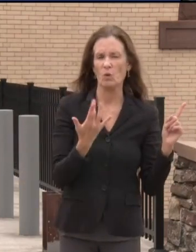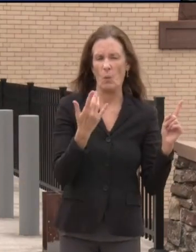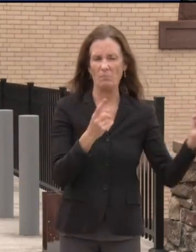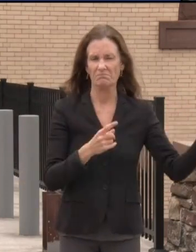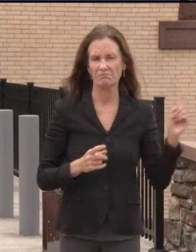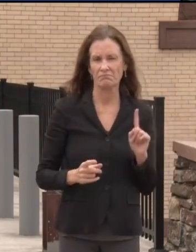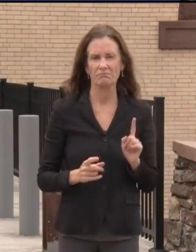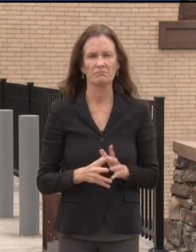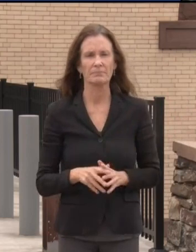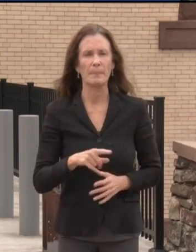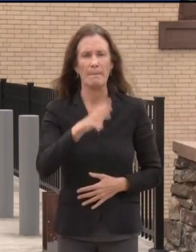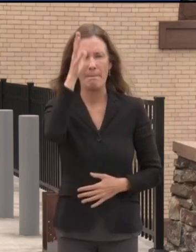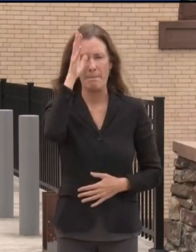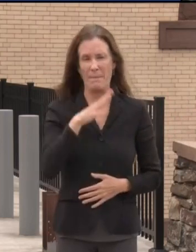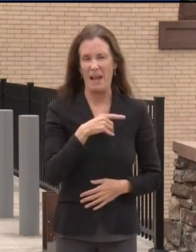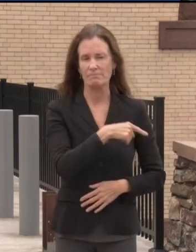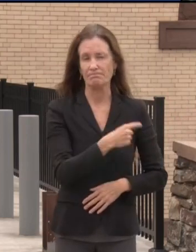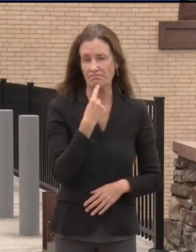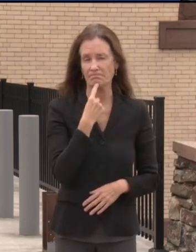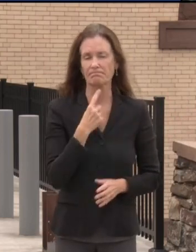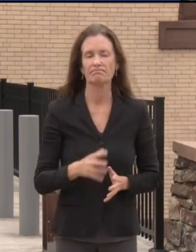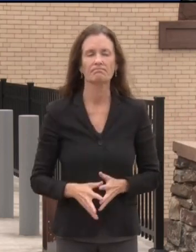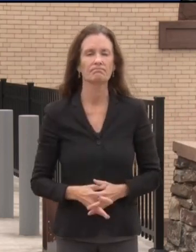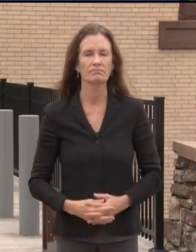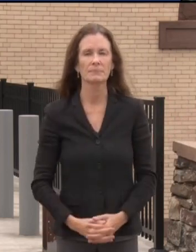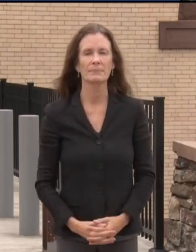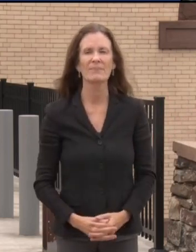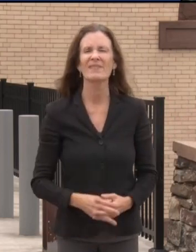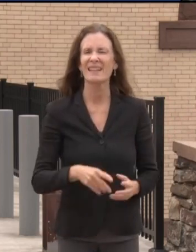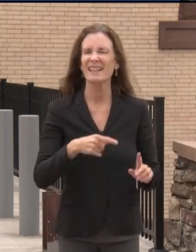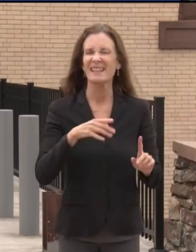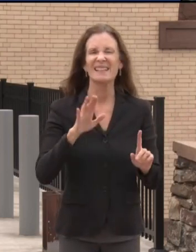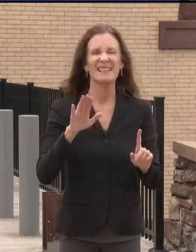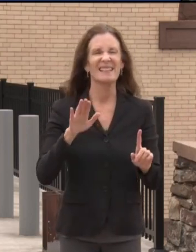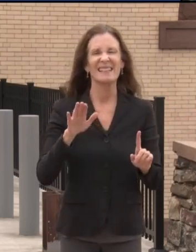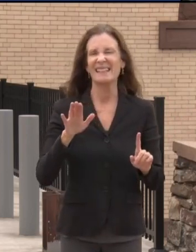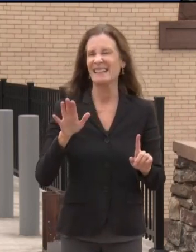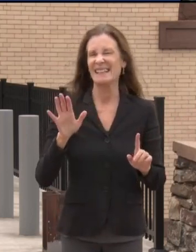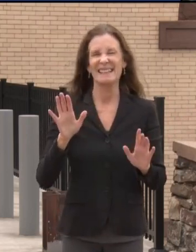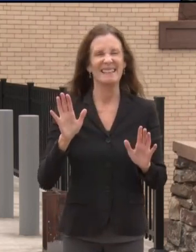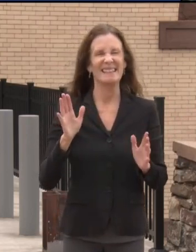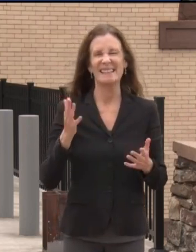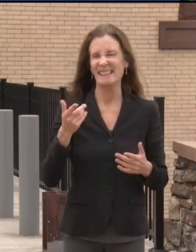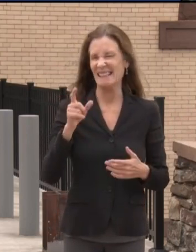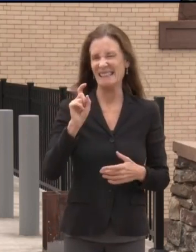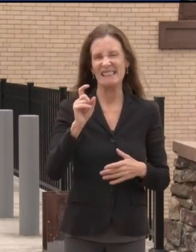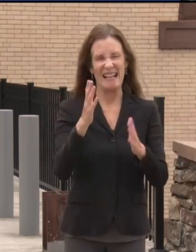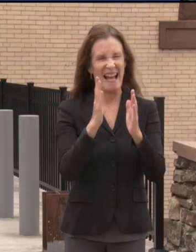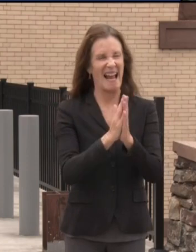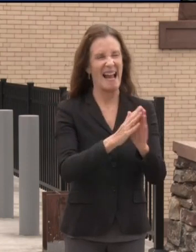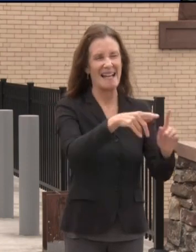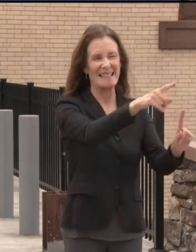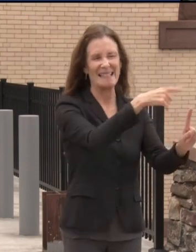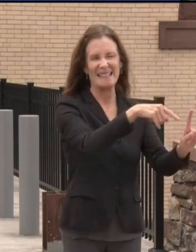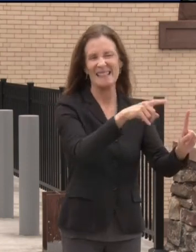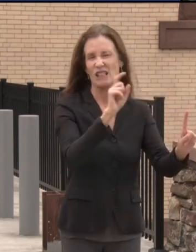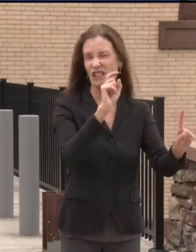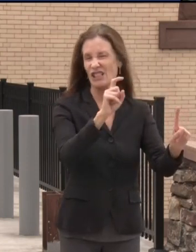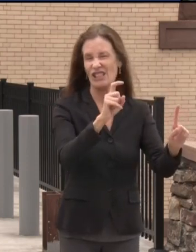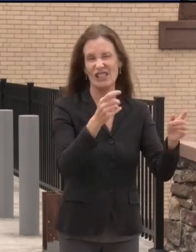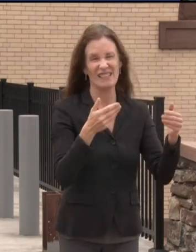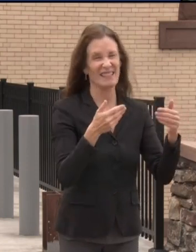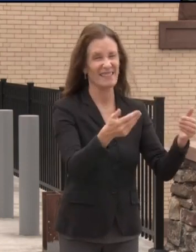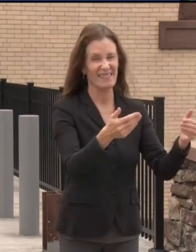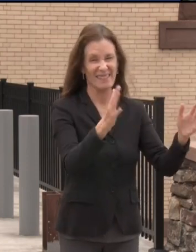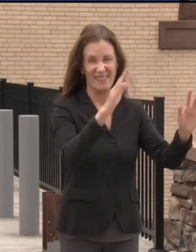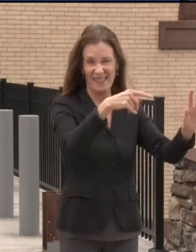I think. You should ask them why they're not moving the issue forward, because they control the General Assembly